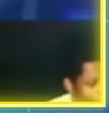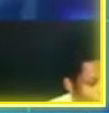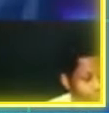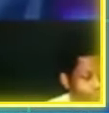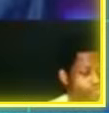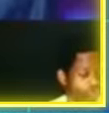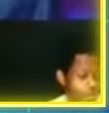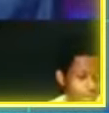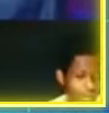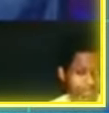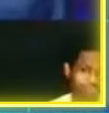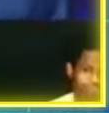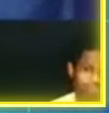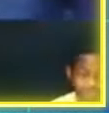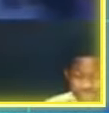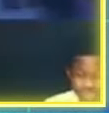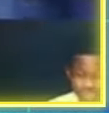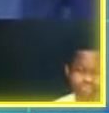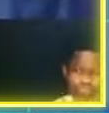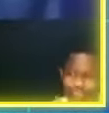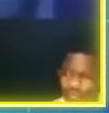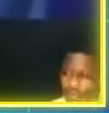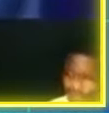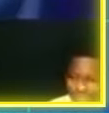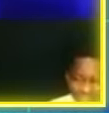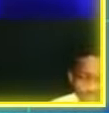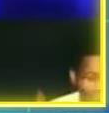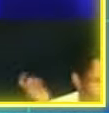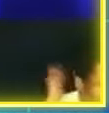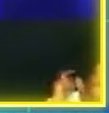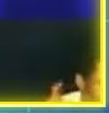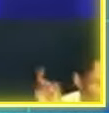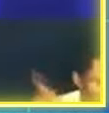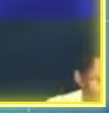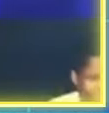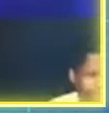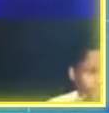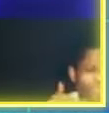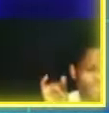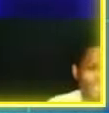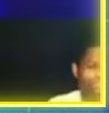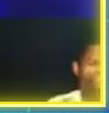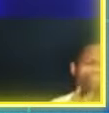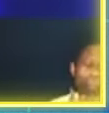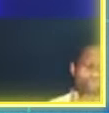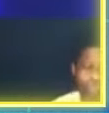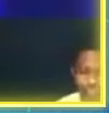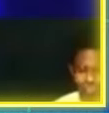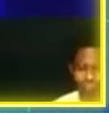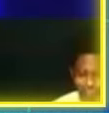certain people, okay, let me just go slowly. 1 Corinthians chapter 4 verse 3. Yeah, 1 Corinthians 4